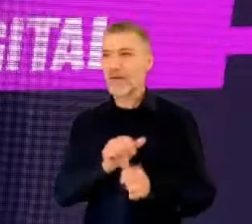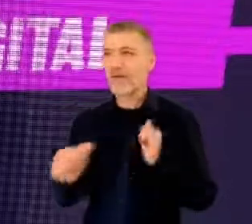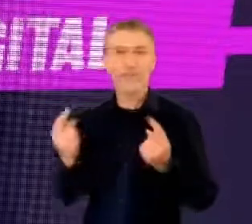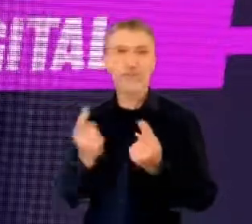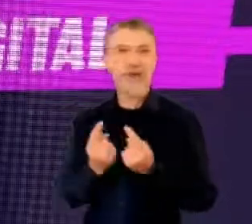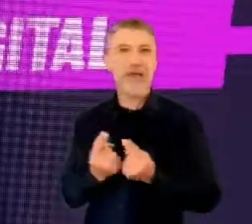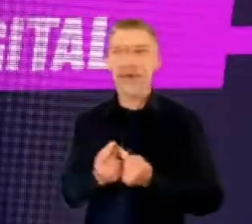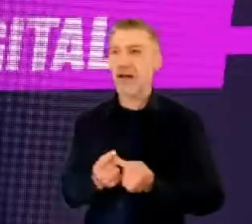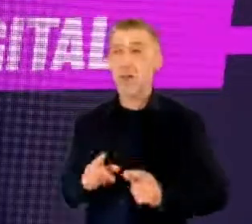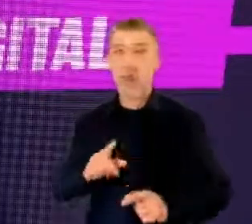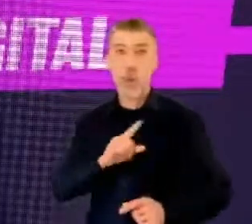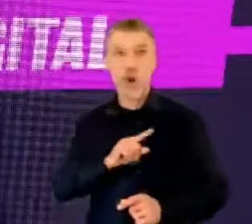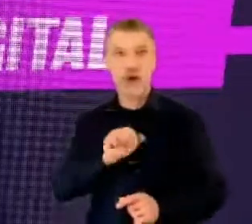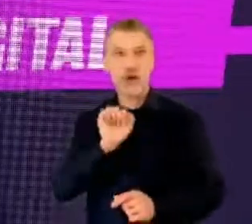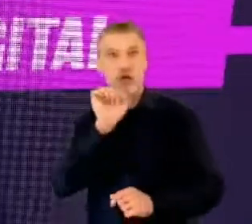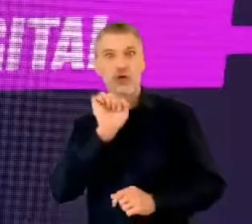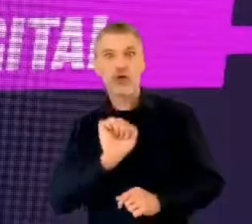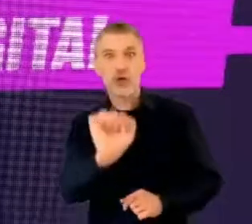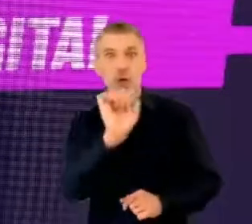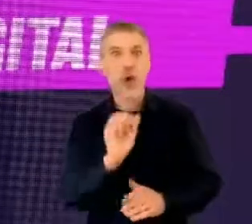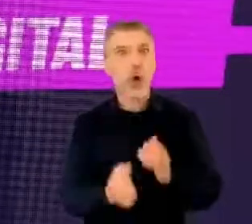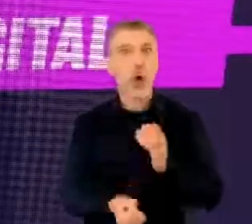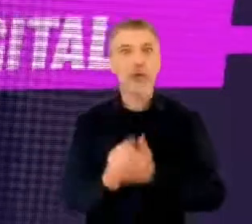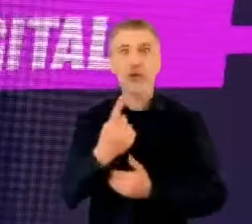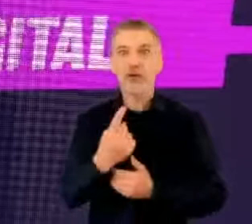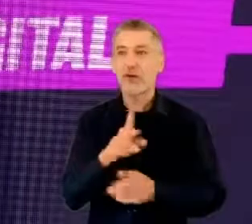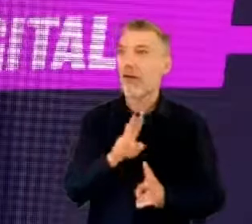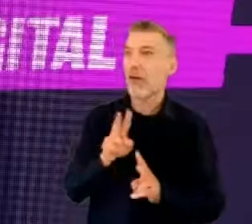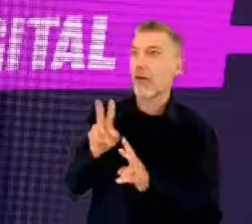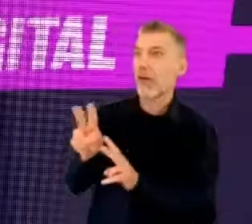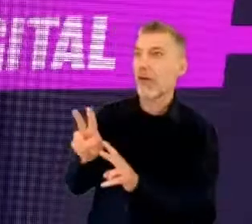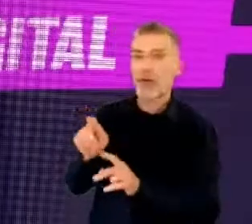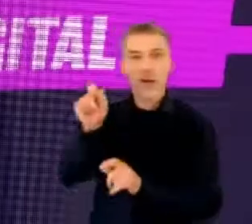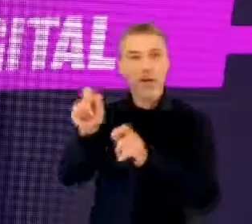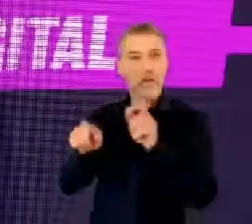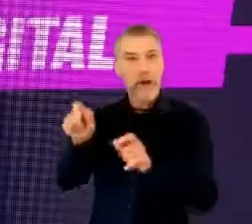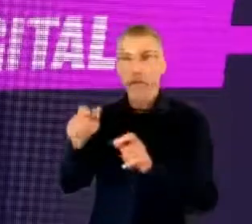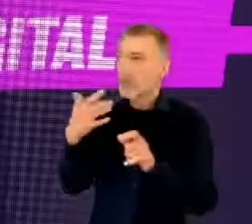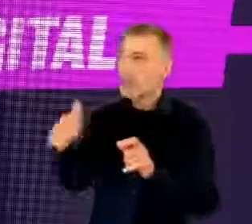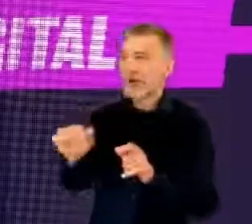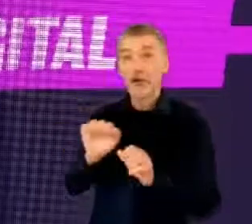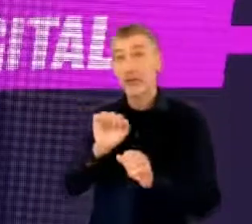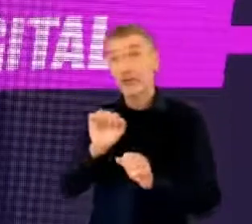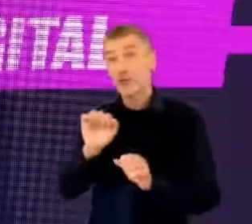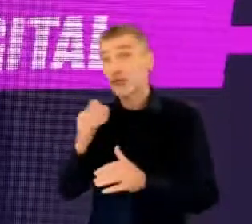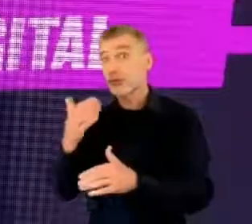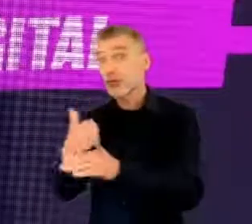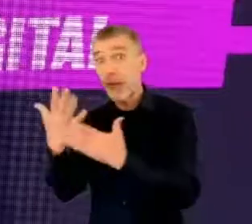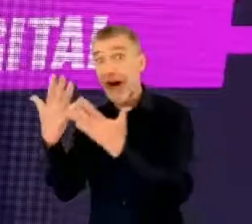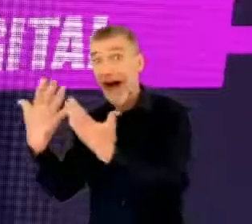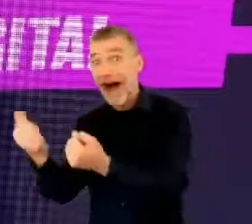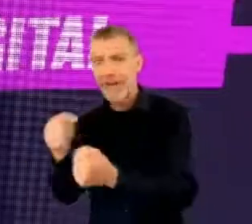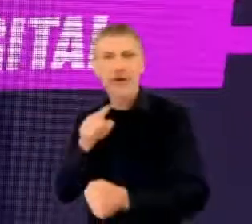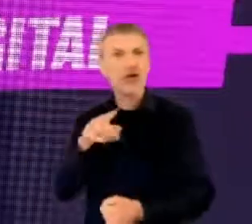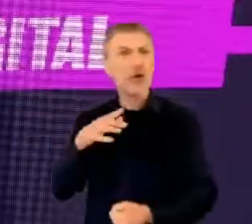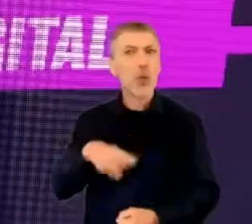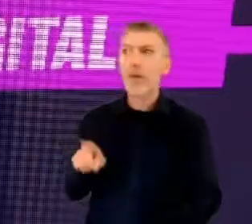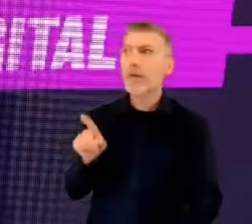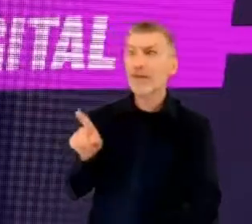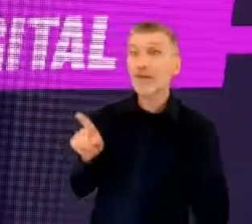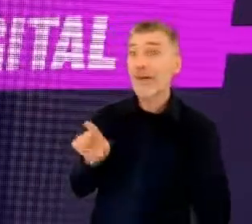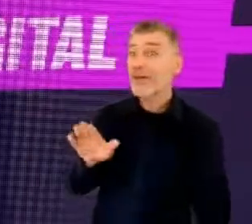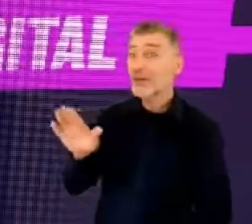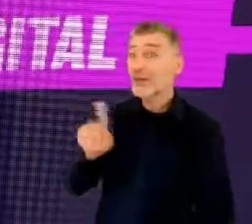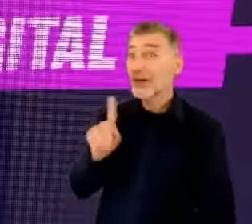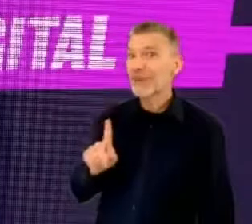this is your opportunity to see people that are doing the jobs that you want in the future. And to be honest, the future, those kind of